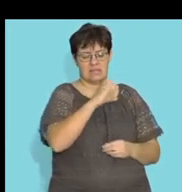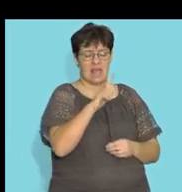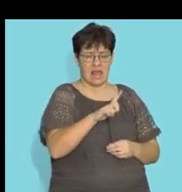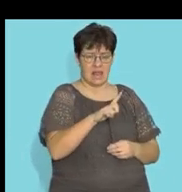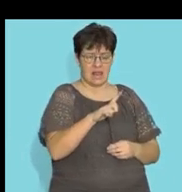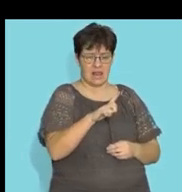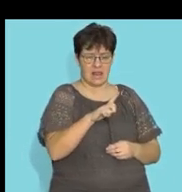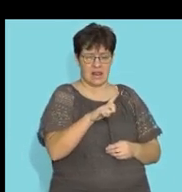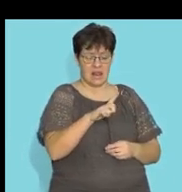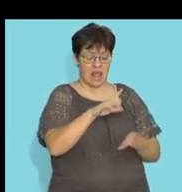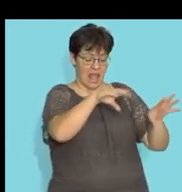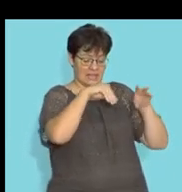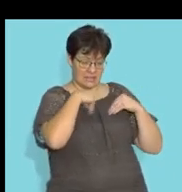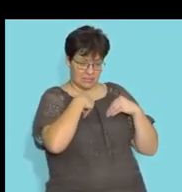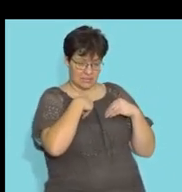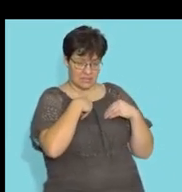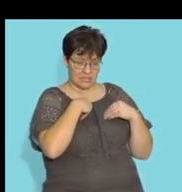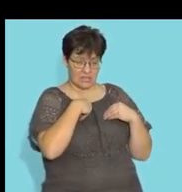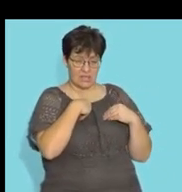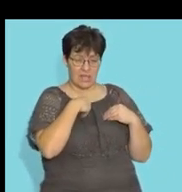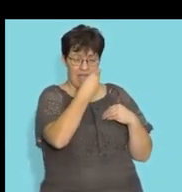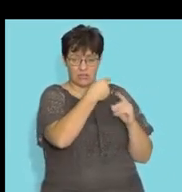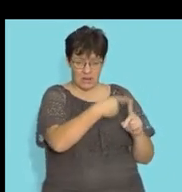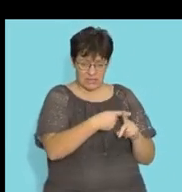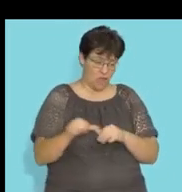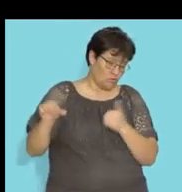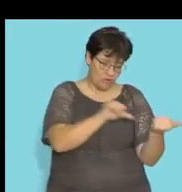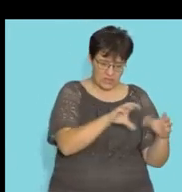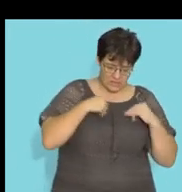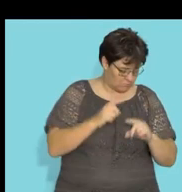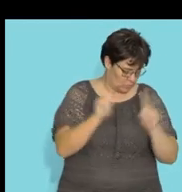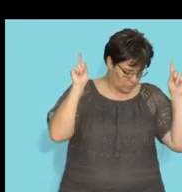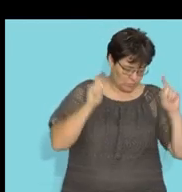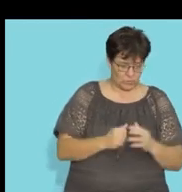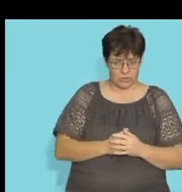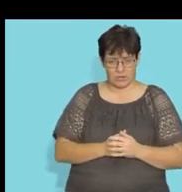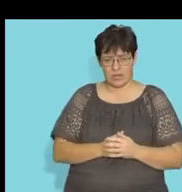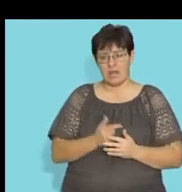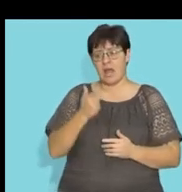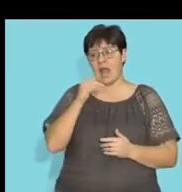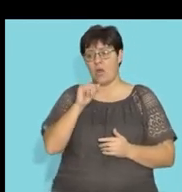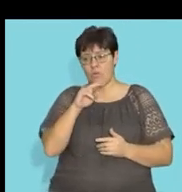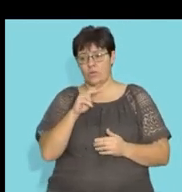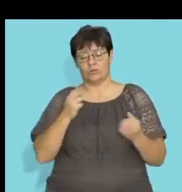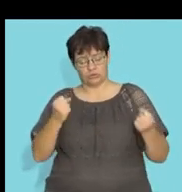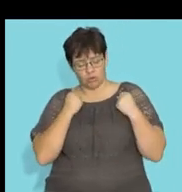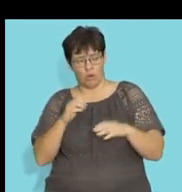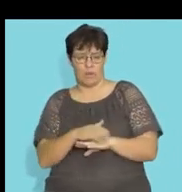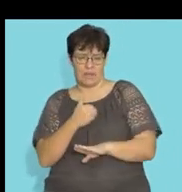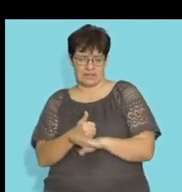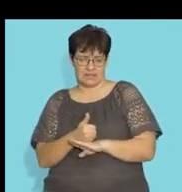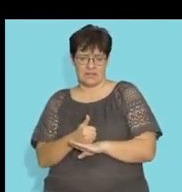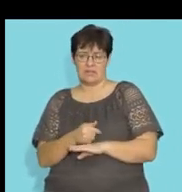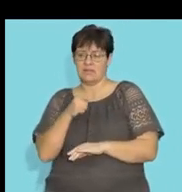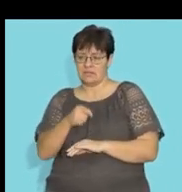chloride ion will not accept the proton in the reverse reaction. Ions of a strong base, that is